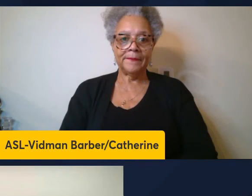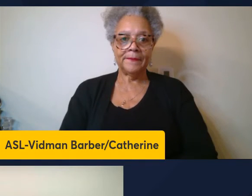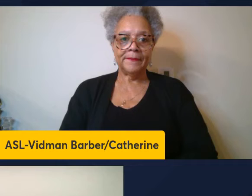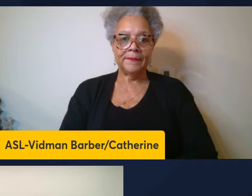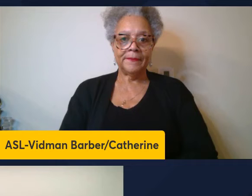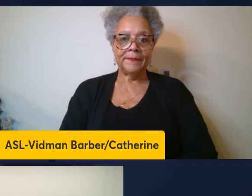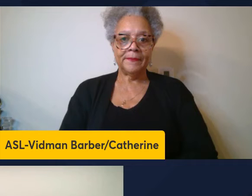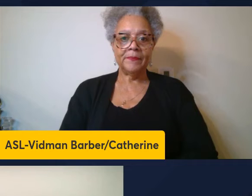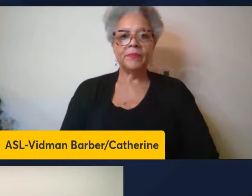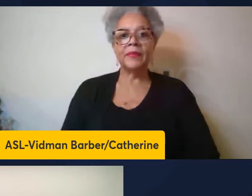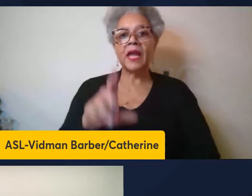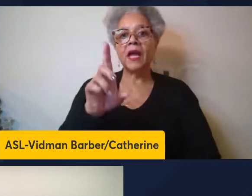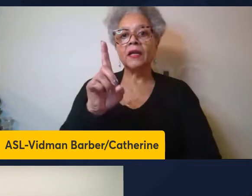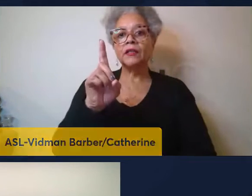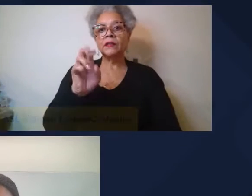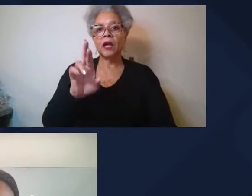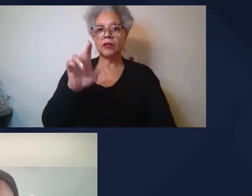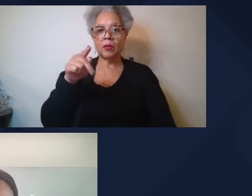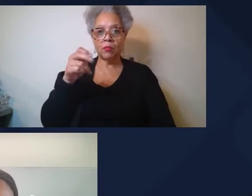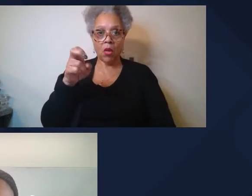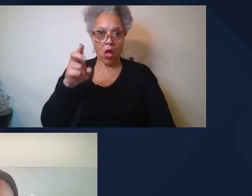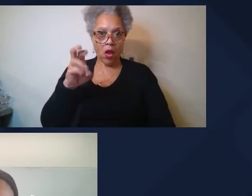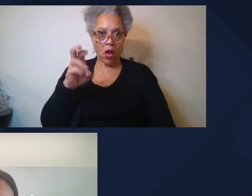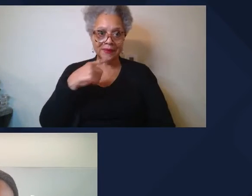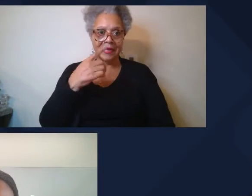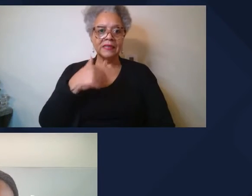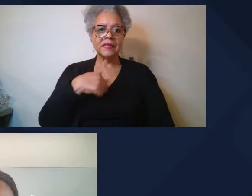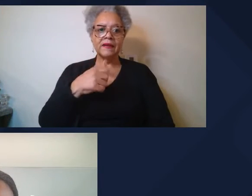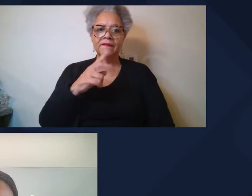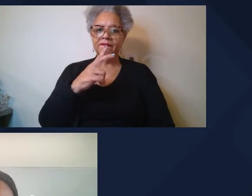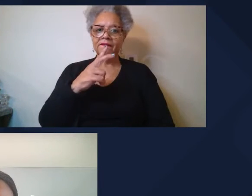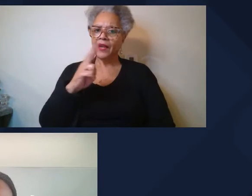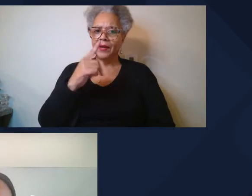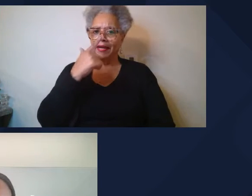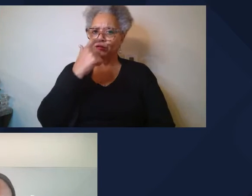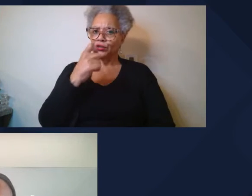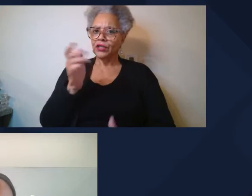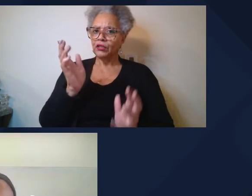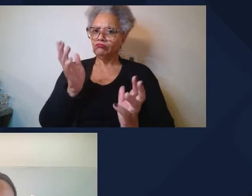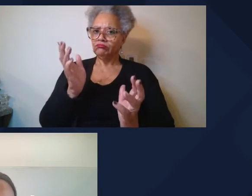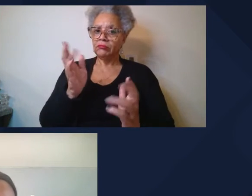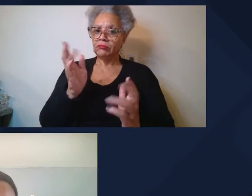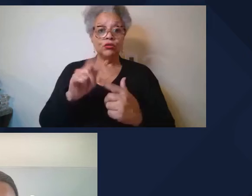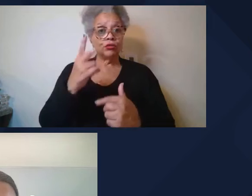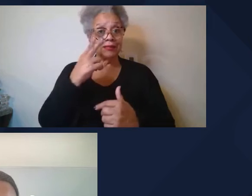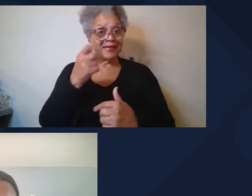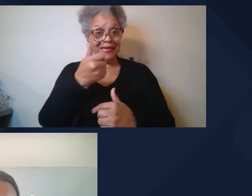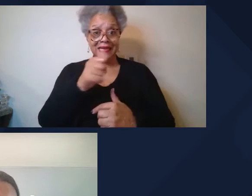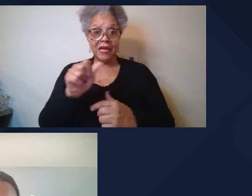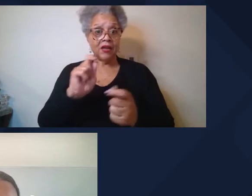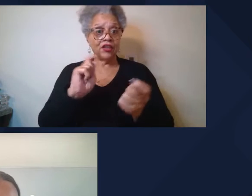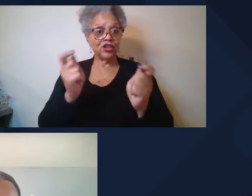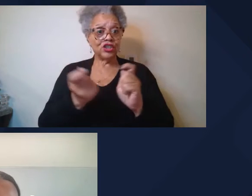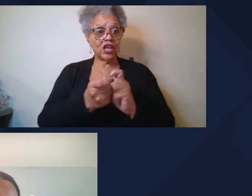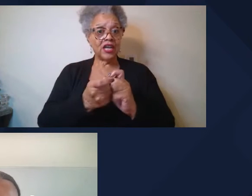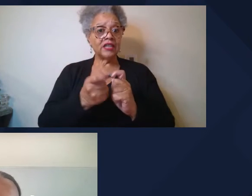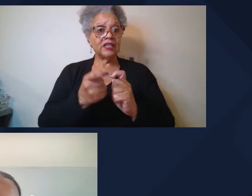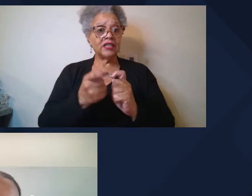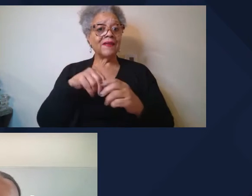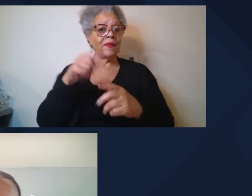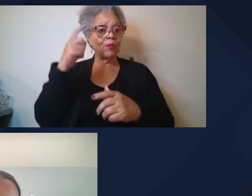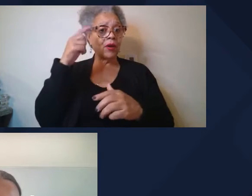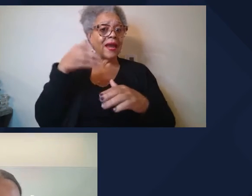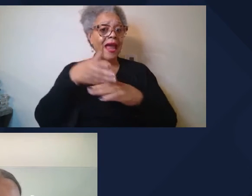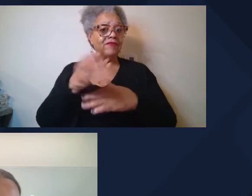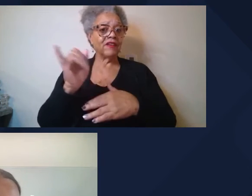So Dr. Palmer says, hi, Julia, really interesting talk. Do you see any other changes in the brain after infection, such as